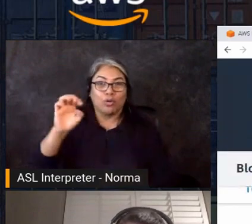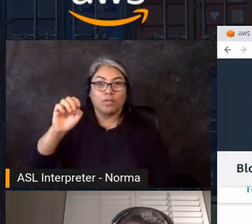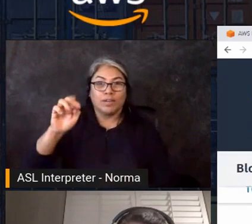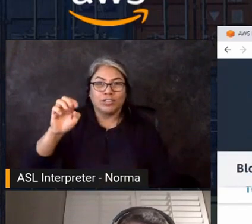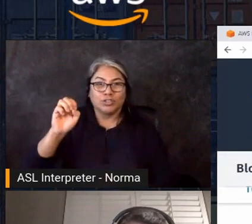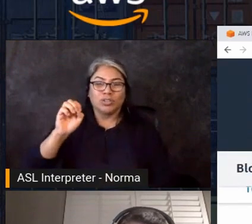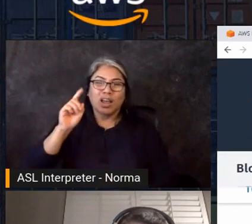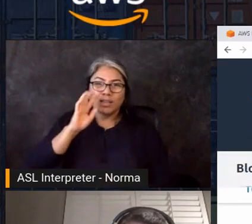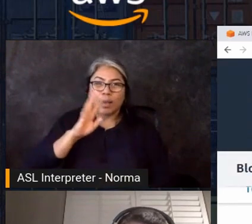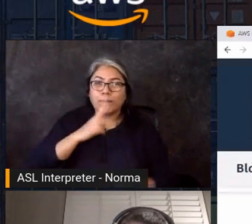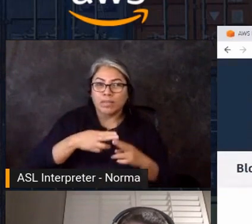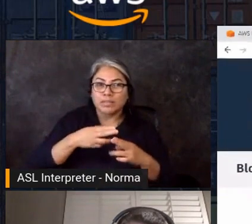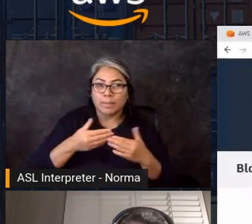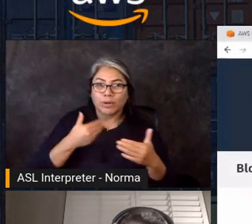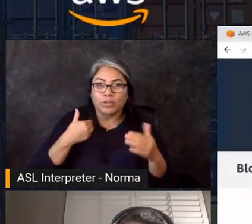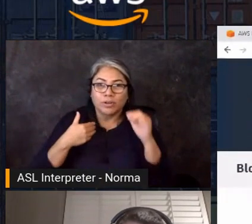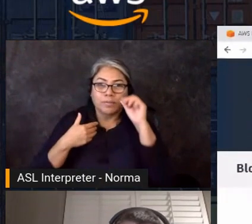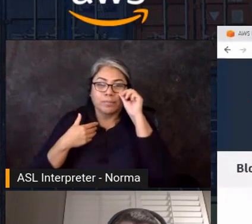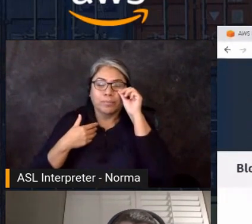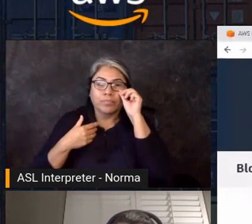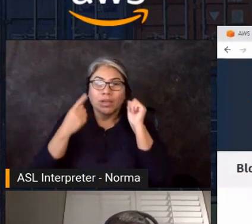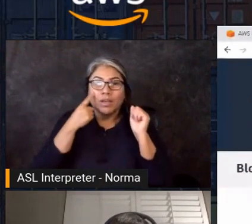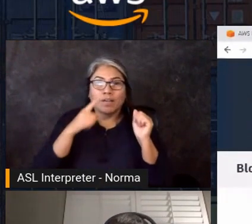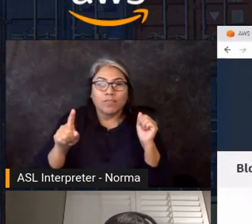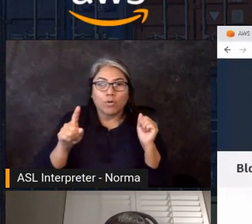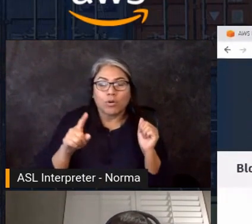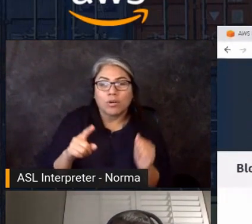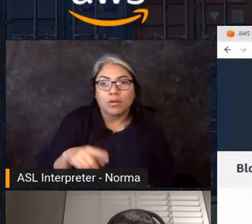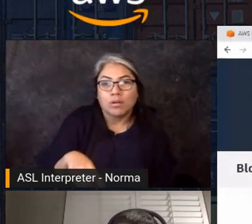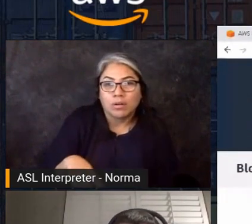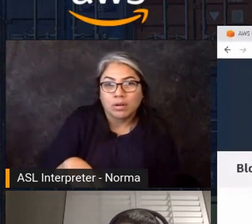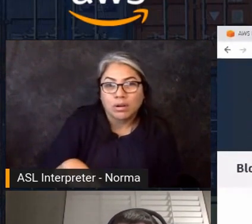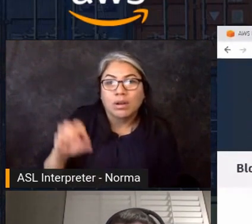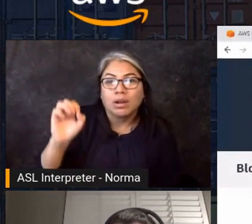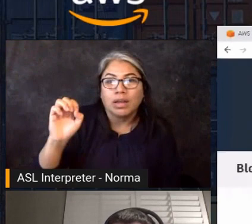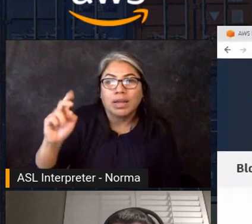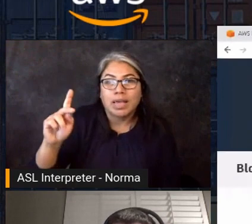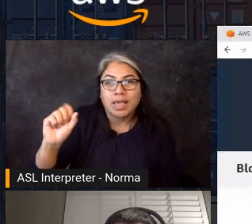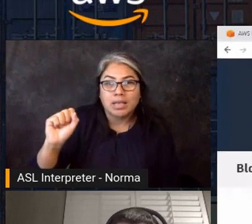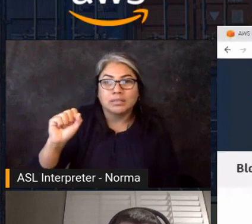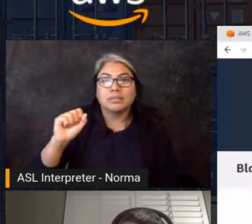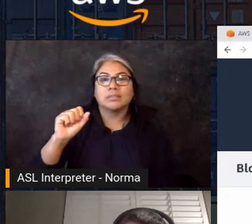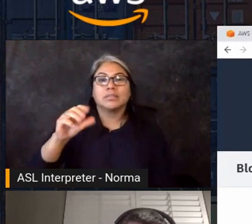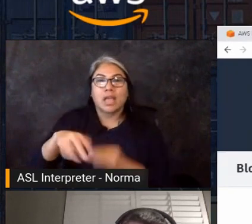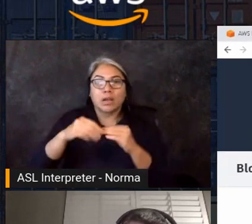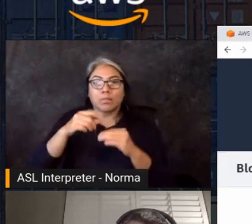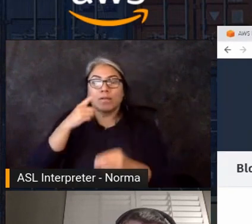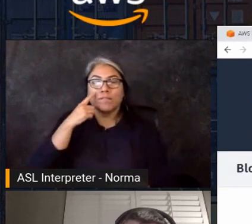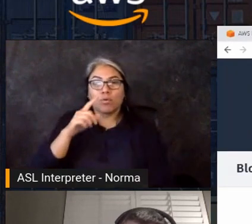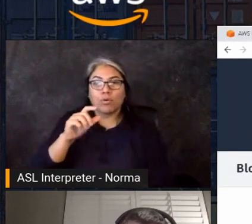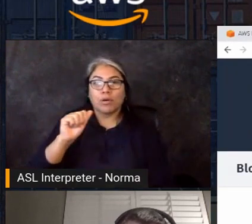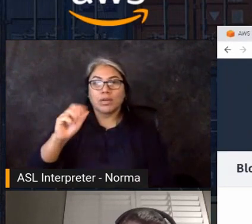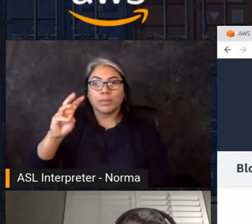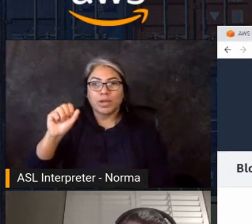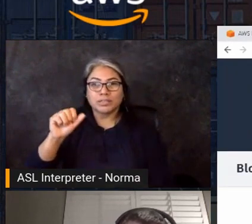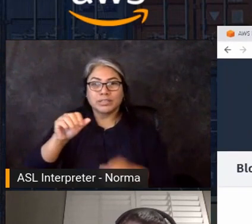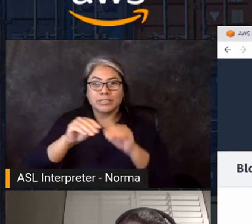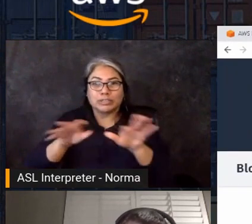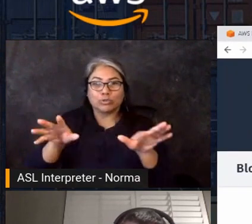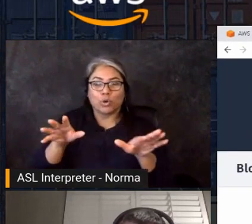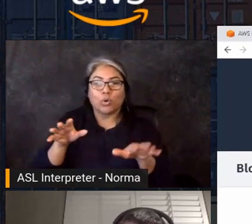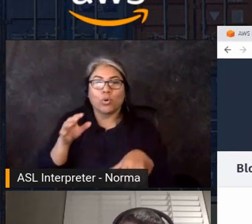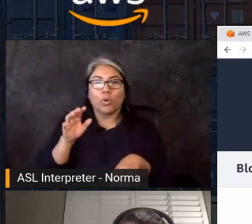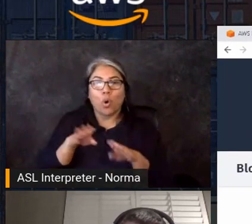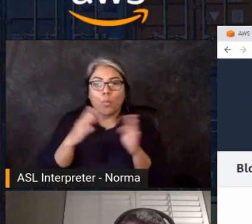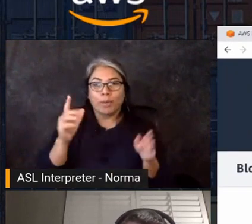earlier for EKS. So it's an Amazon EKS add-on for the AWS distro for OpenTelemetry. So if you've used add-ons